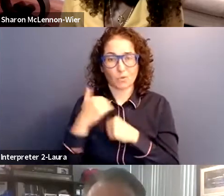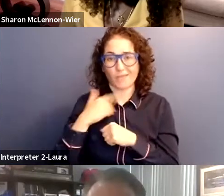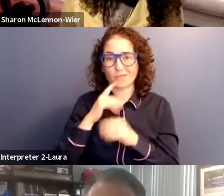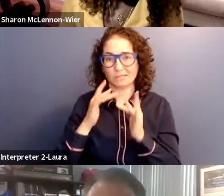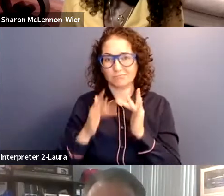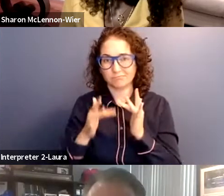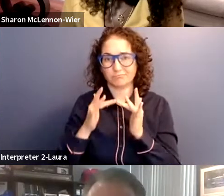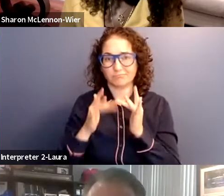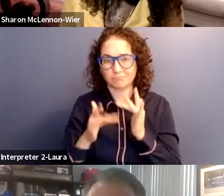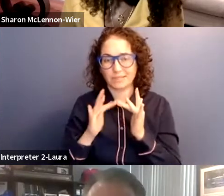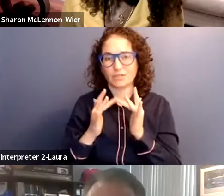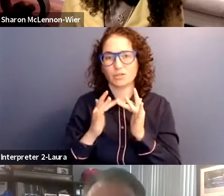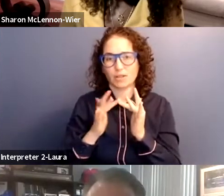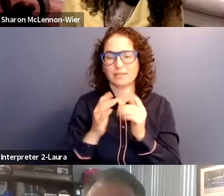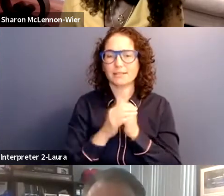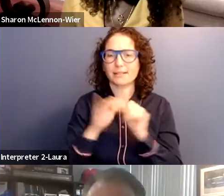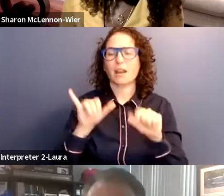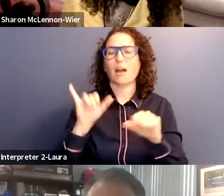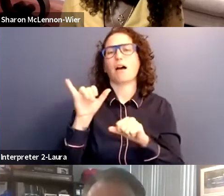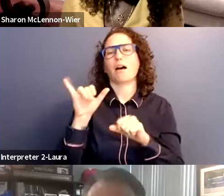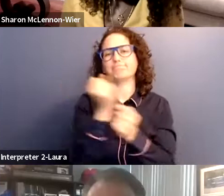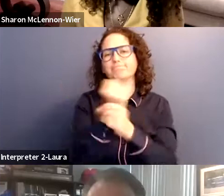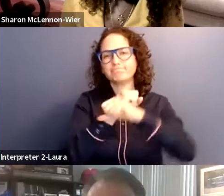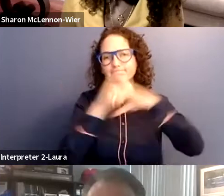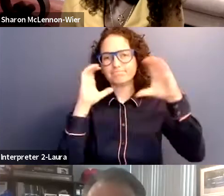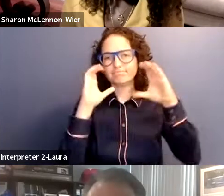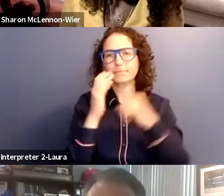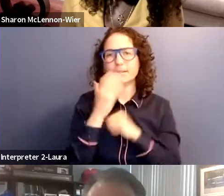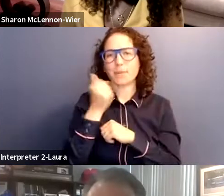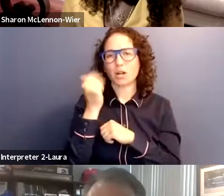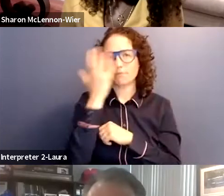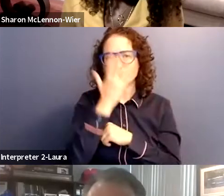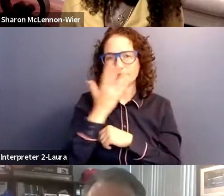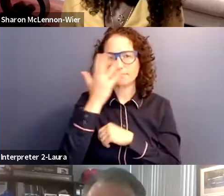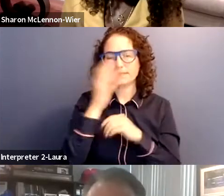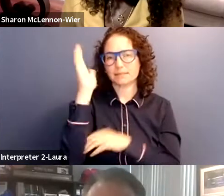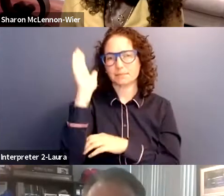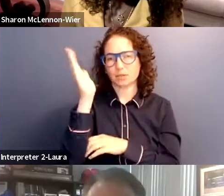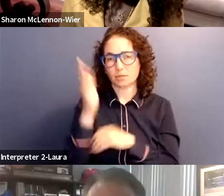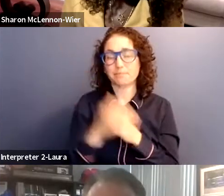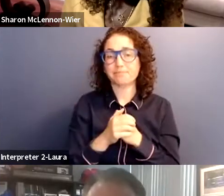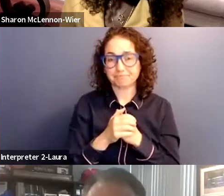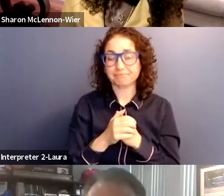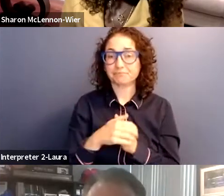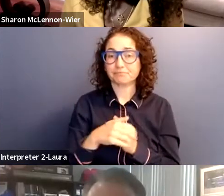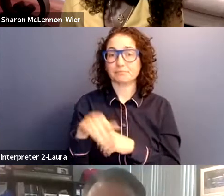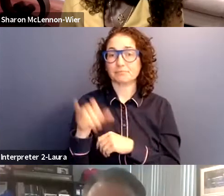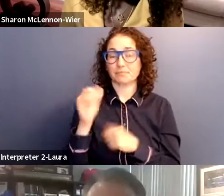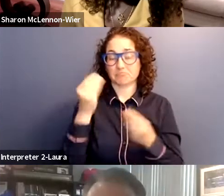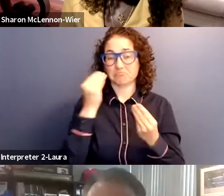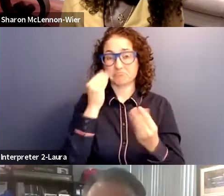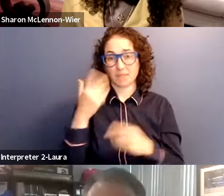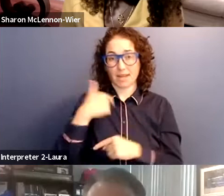connection with getting a better idea of what the speakers look like. Thus, I am